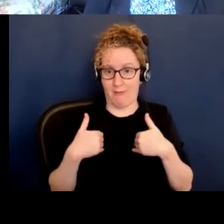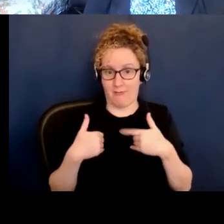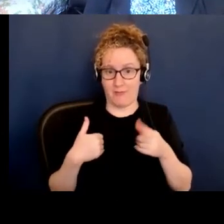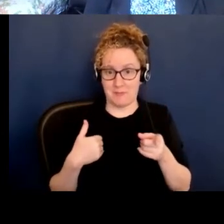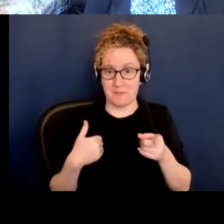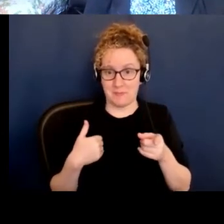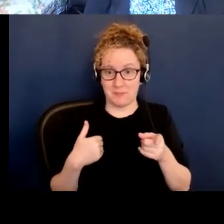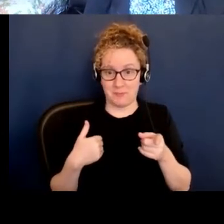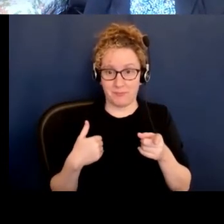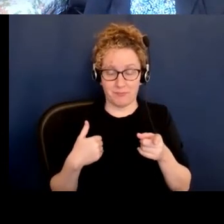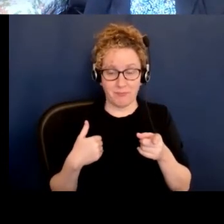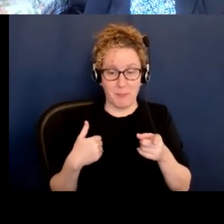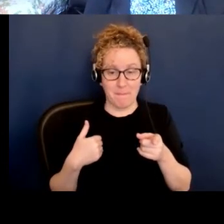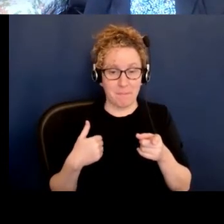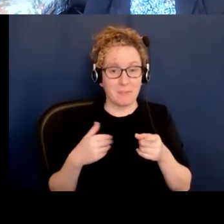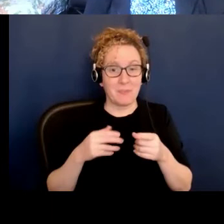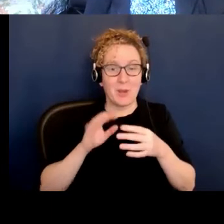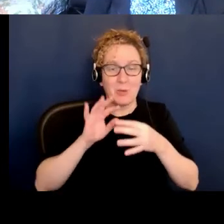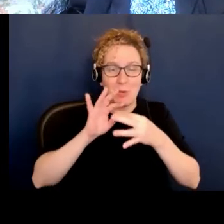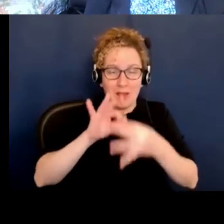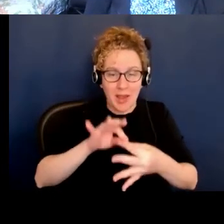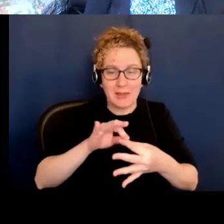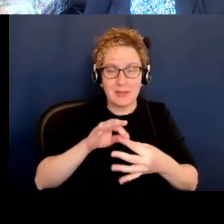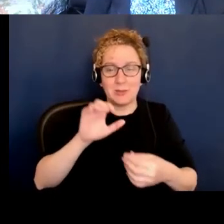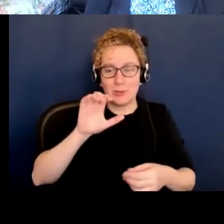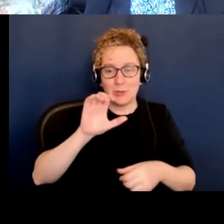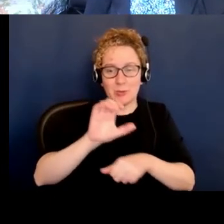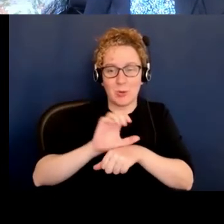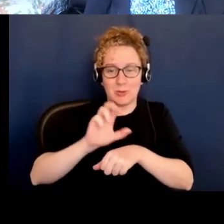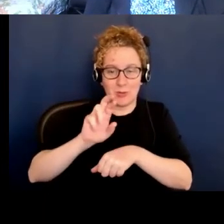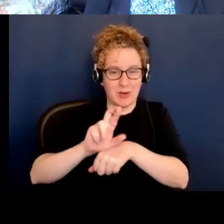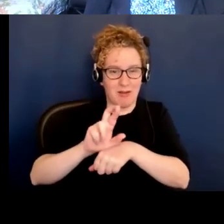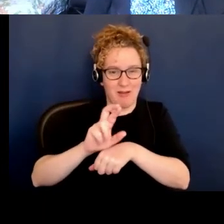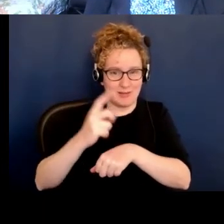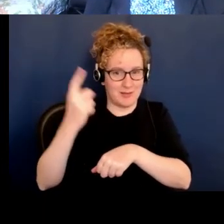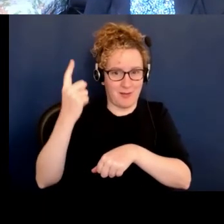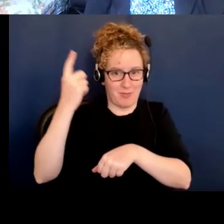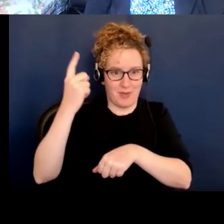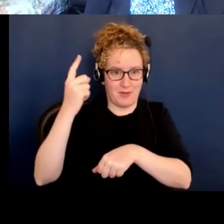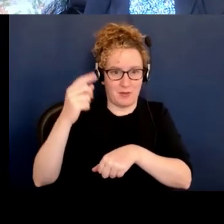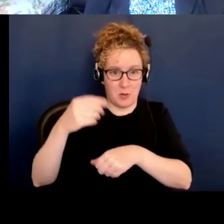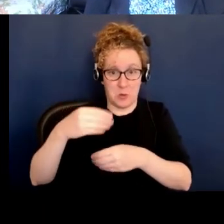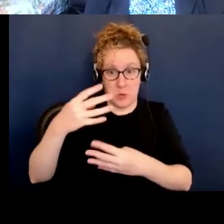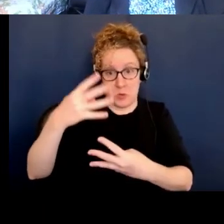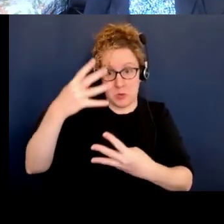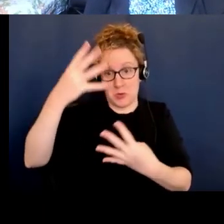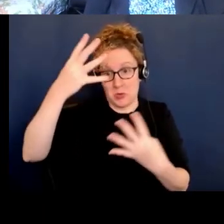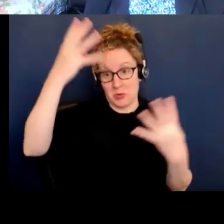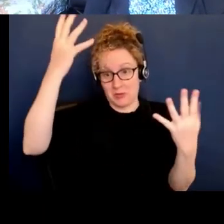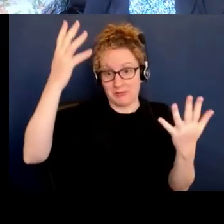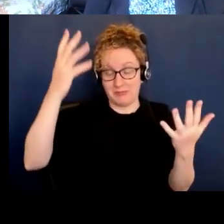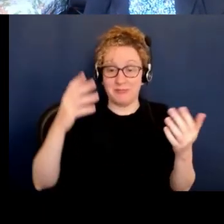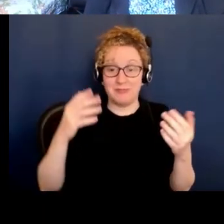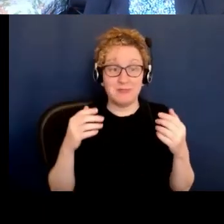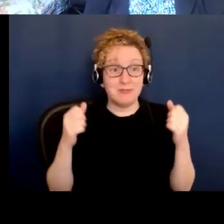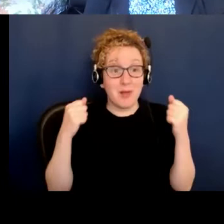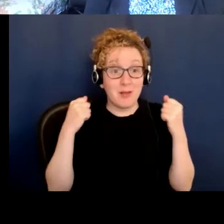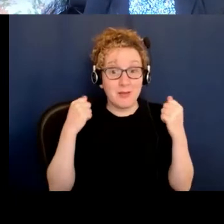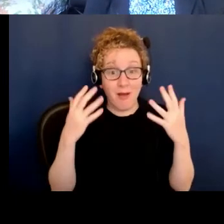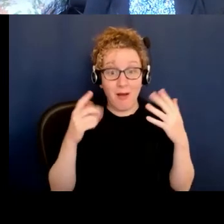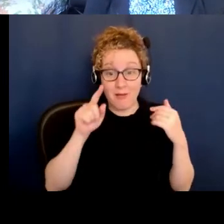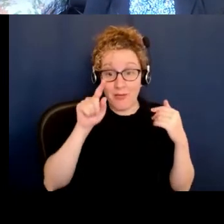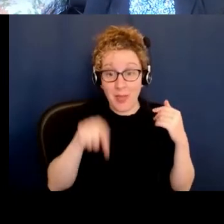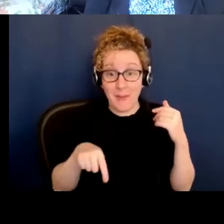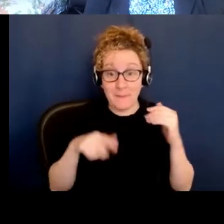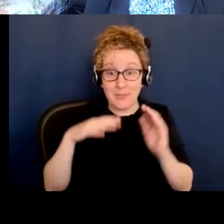are related to Costa Rica in some way. And you can see that a lot of them at the